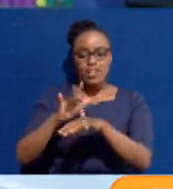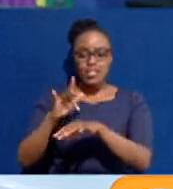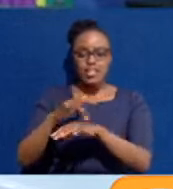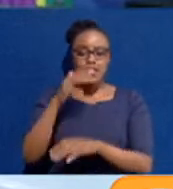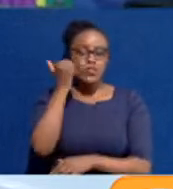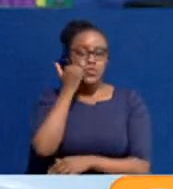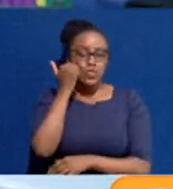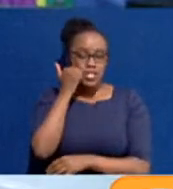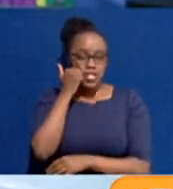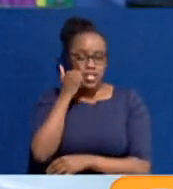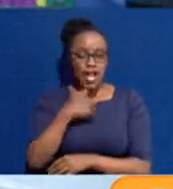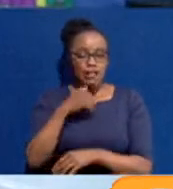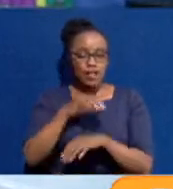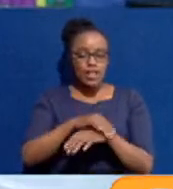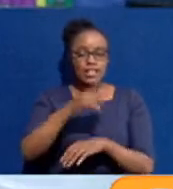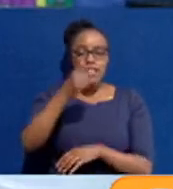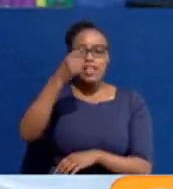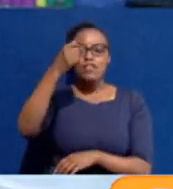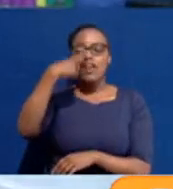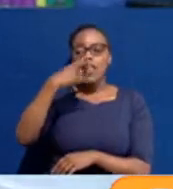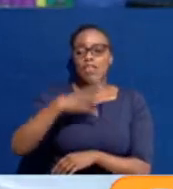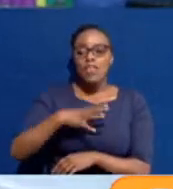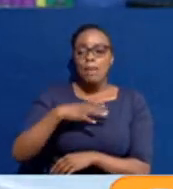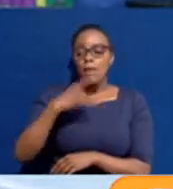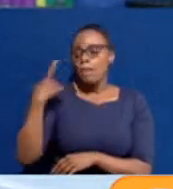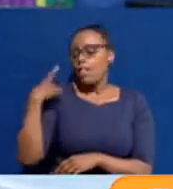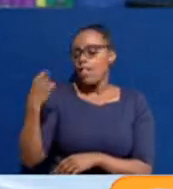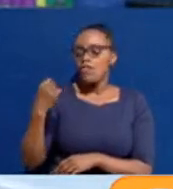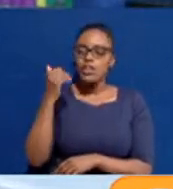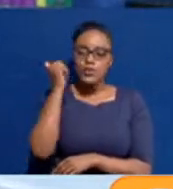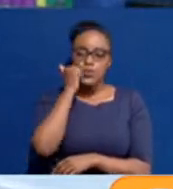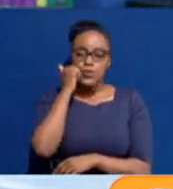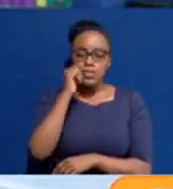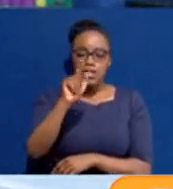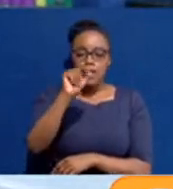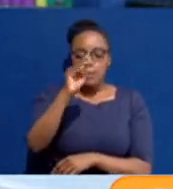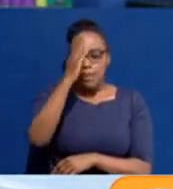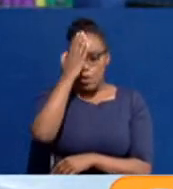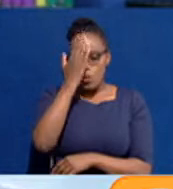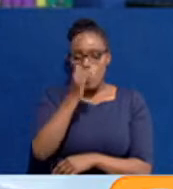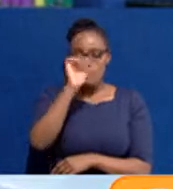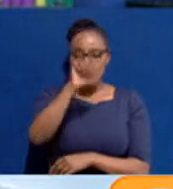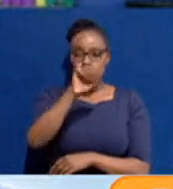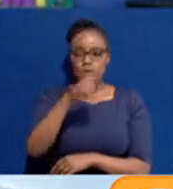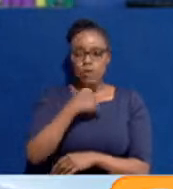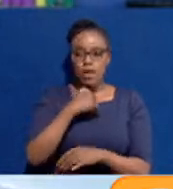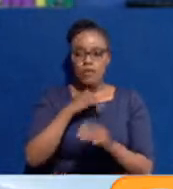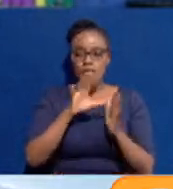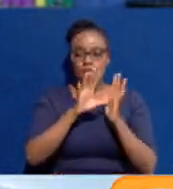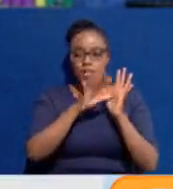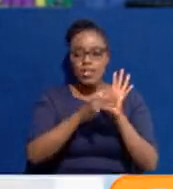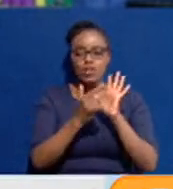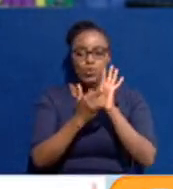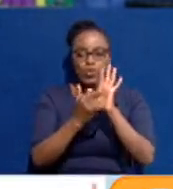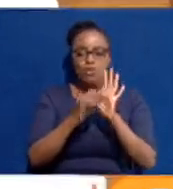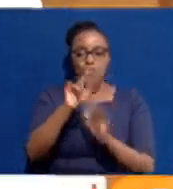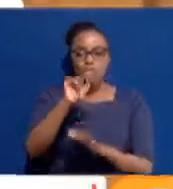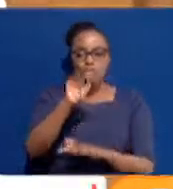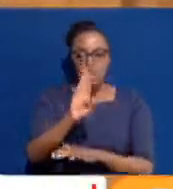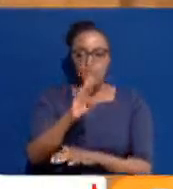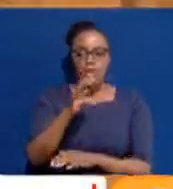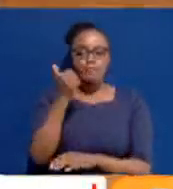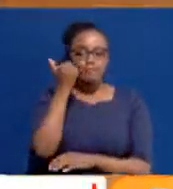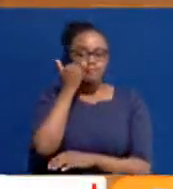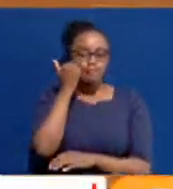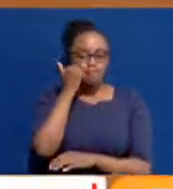The idea of this vaccine is to prevent people who are latently infected with TB from progressing from latent infection to active TB disease.